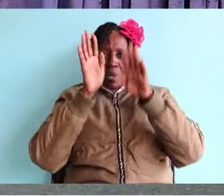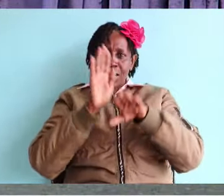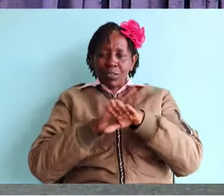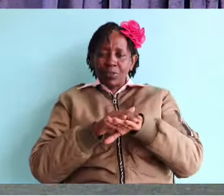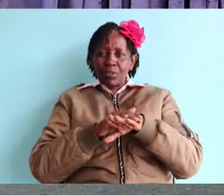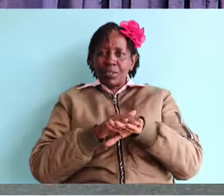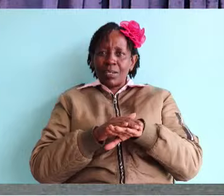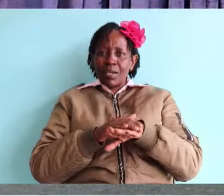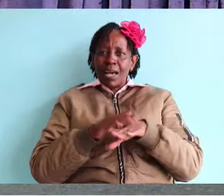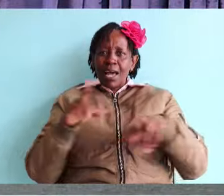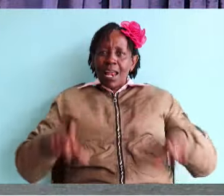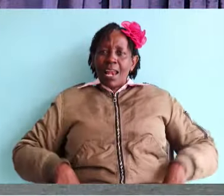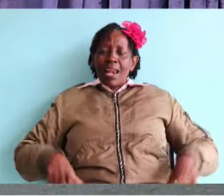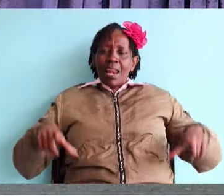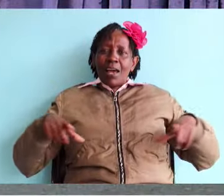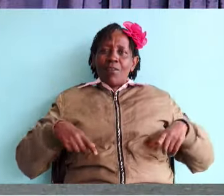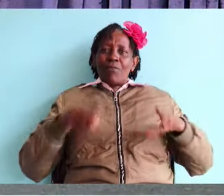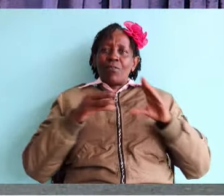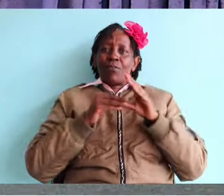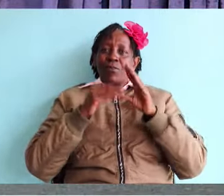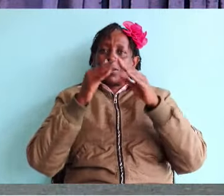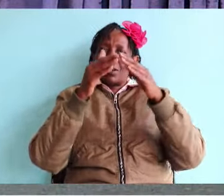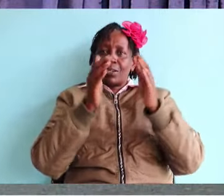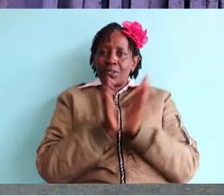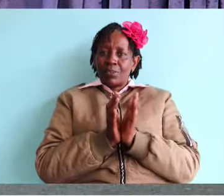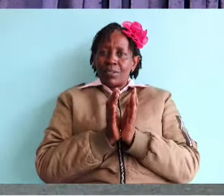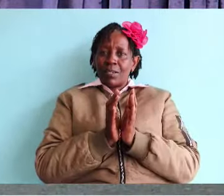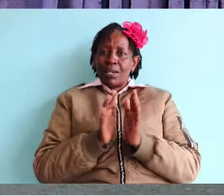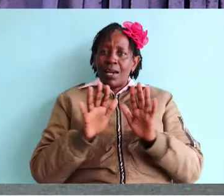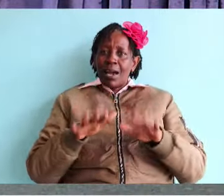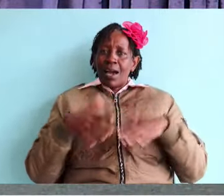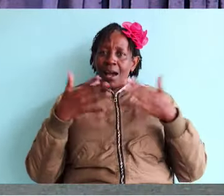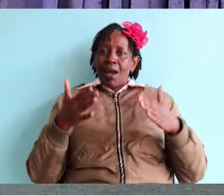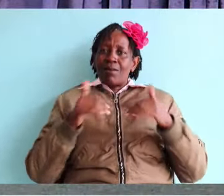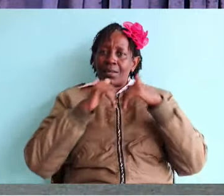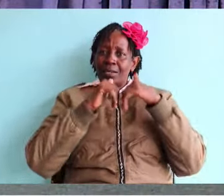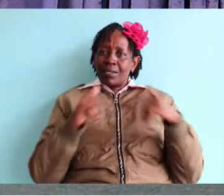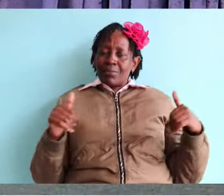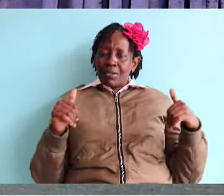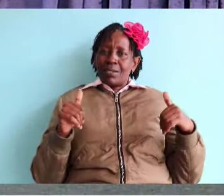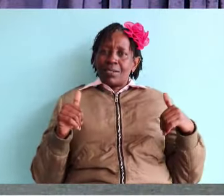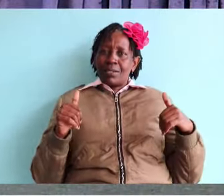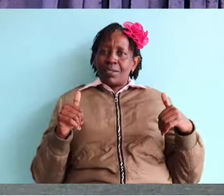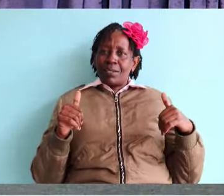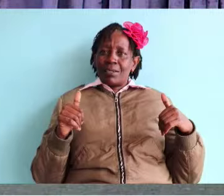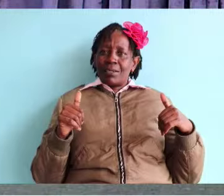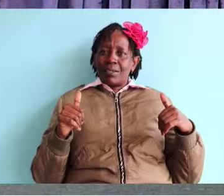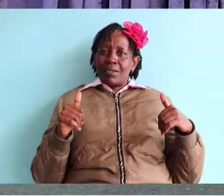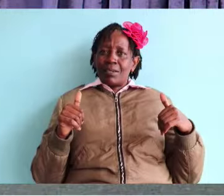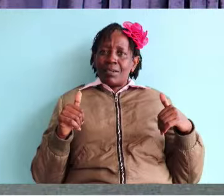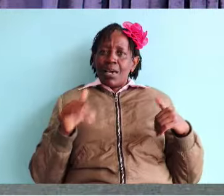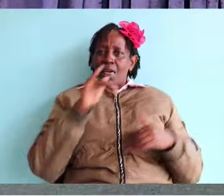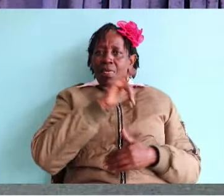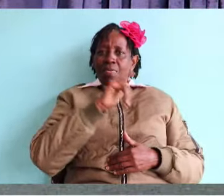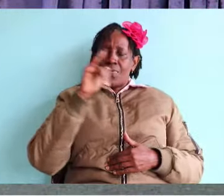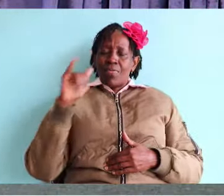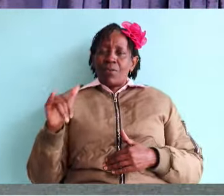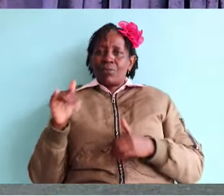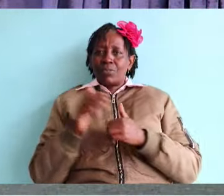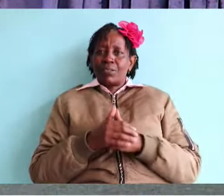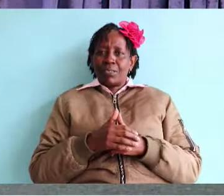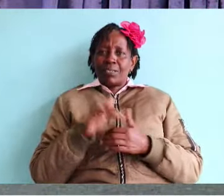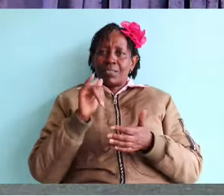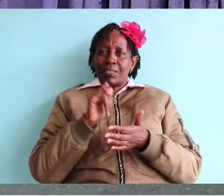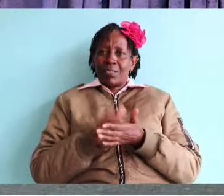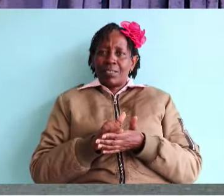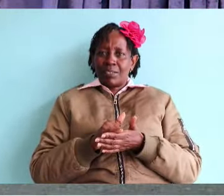Gideon and how he disengaged, the disengagement of Gideon. And that is where we are going to